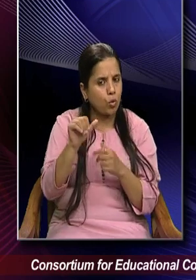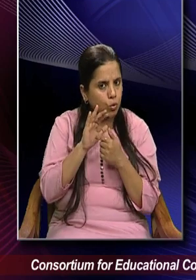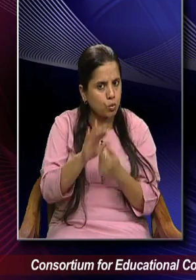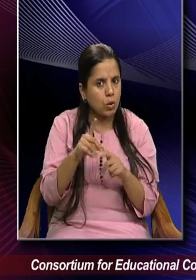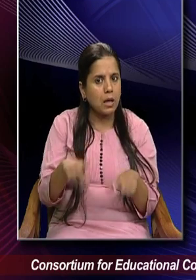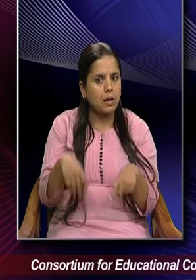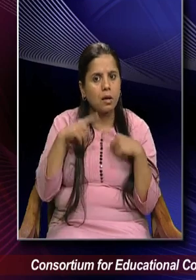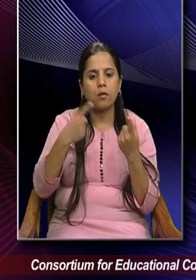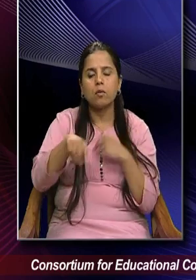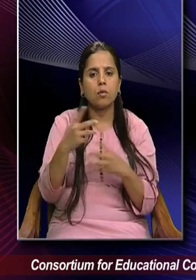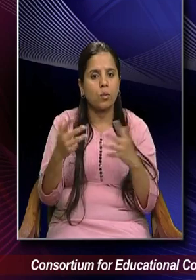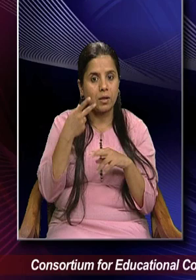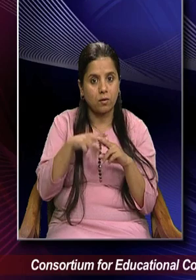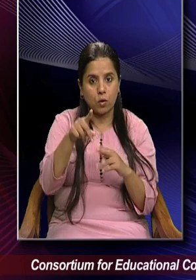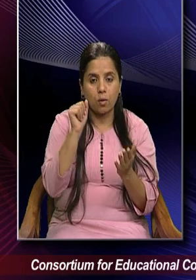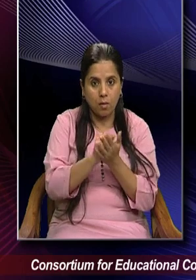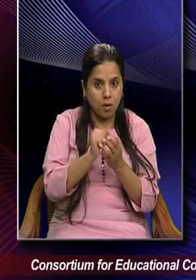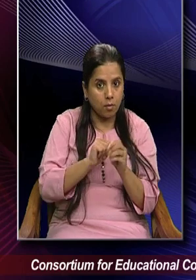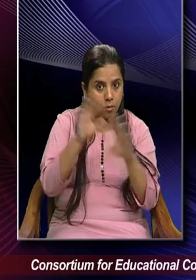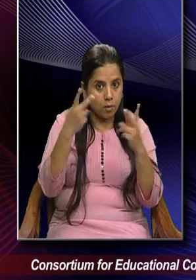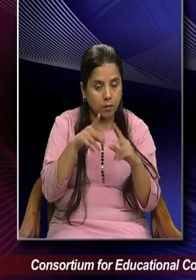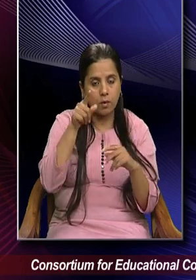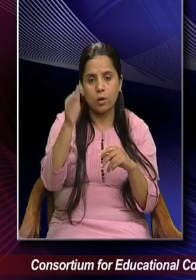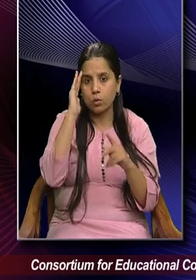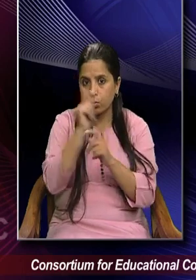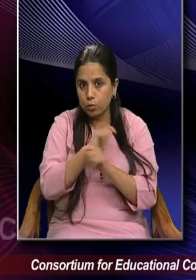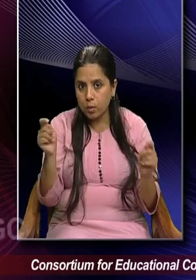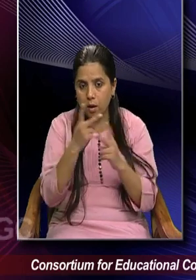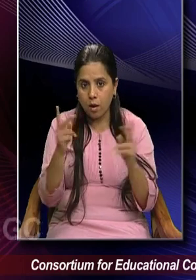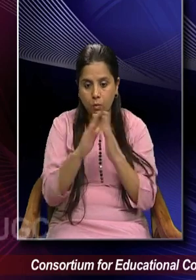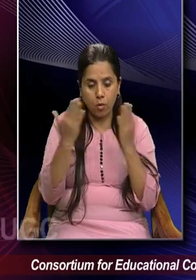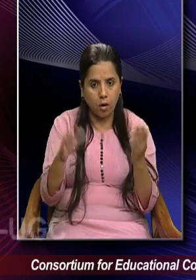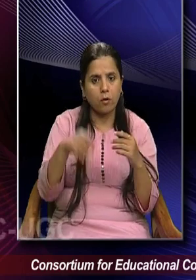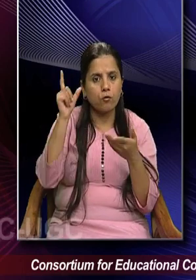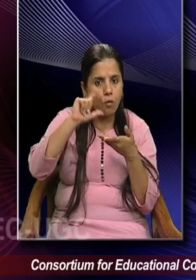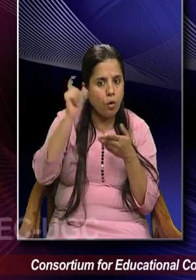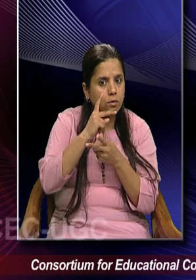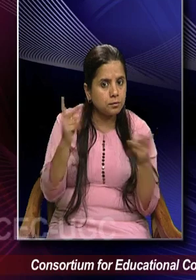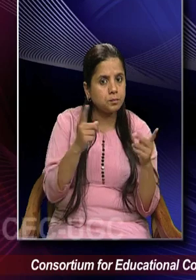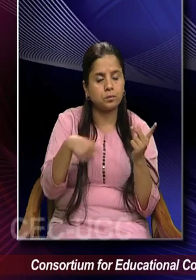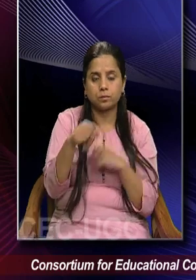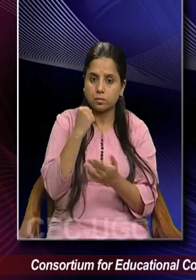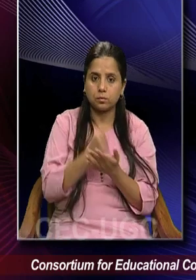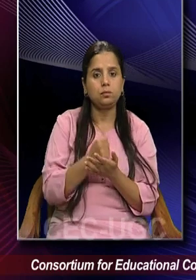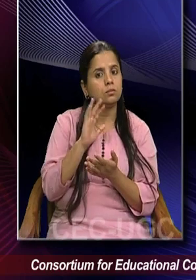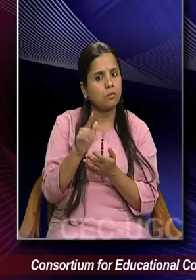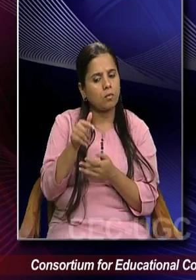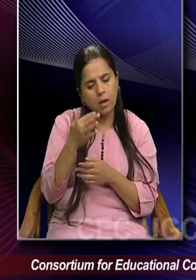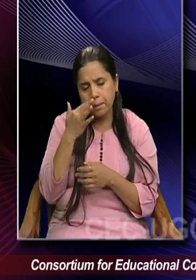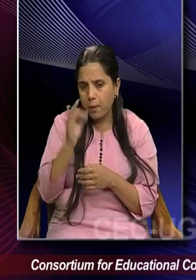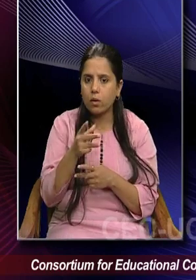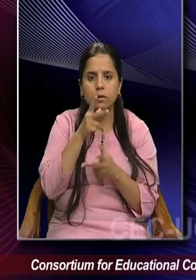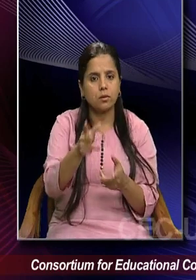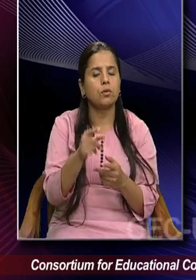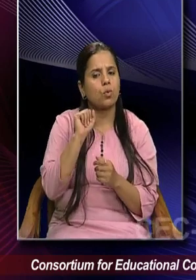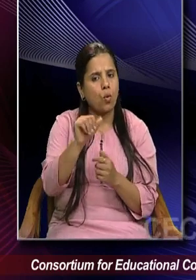living conditions. If you are a publisher, you are producing newspaper or magazine, photograph has utmost importance.